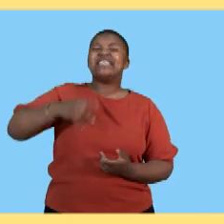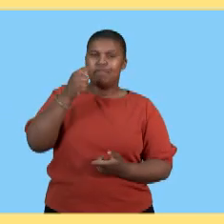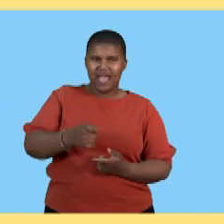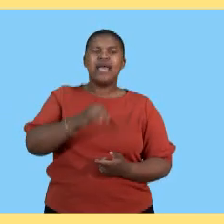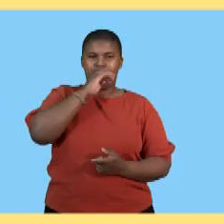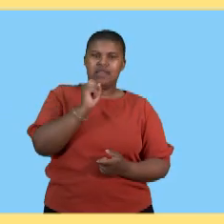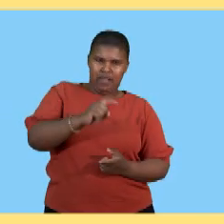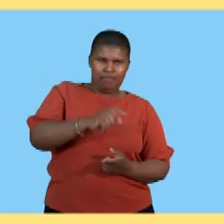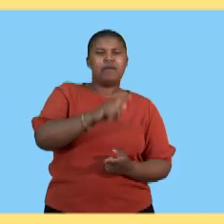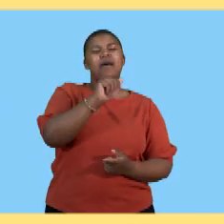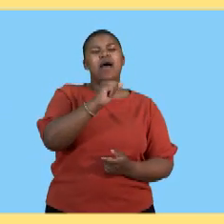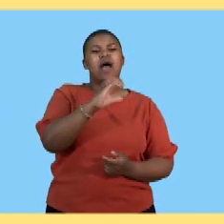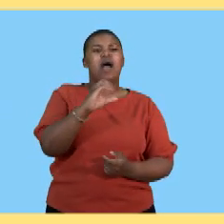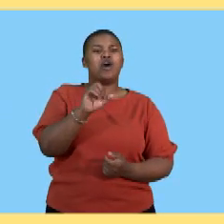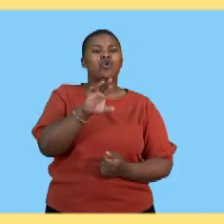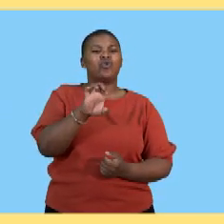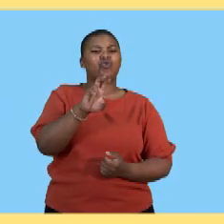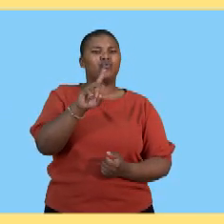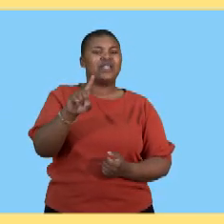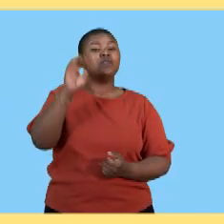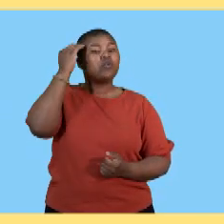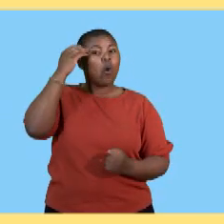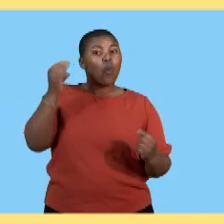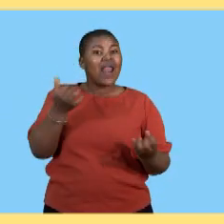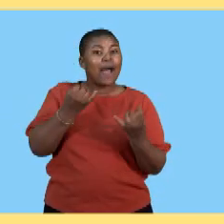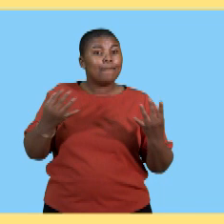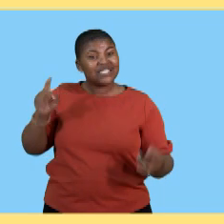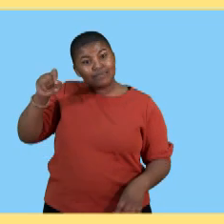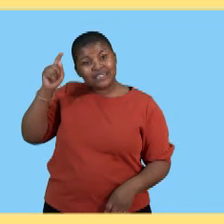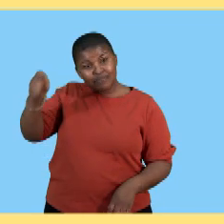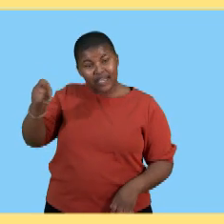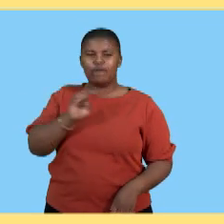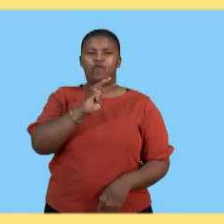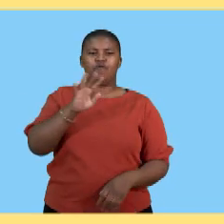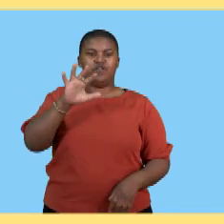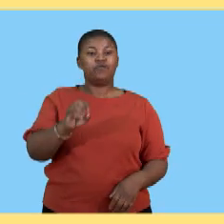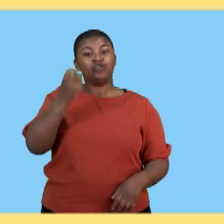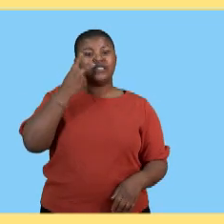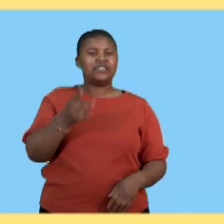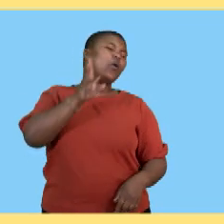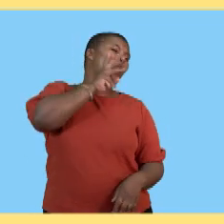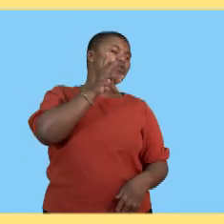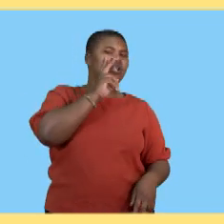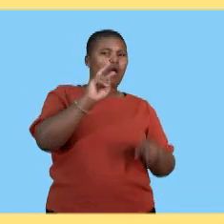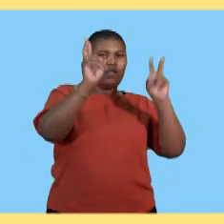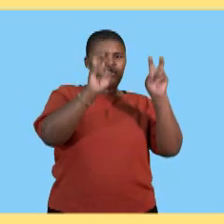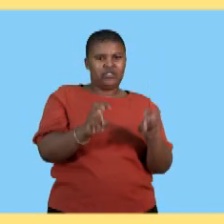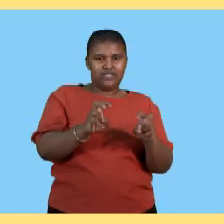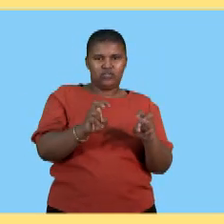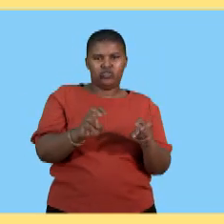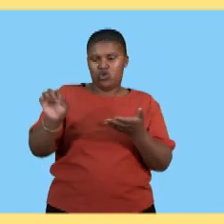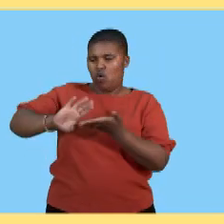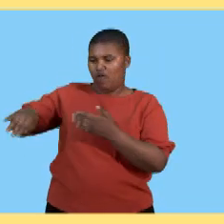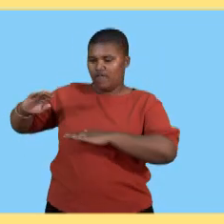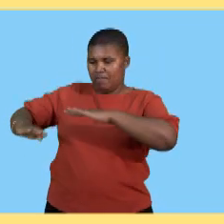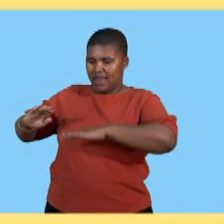been paid and we're told the outstanding amount is 450. So I'll come here and say, water and electricity, I take the amount from